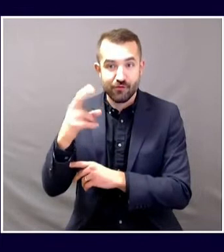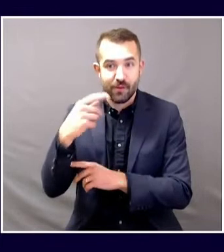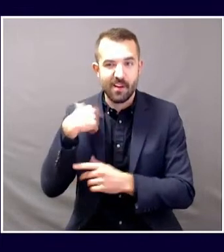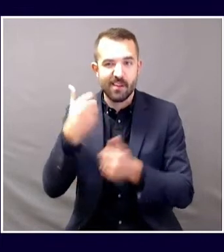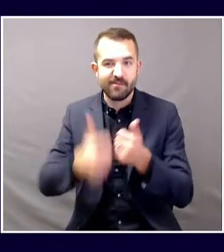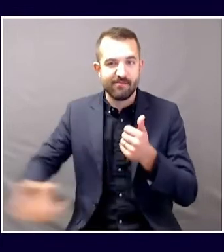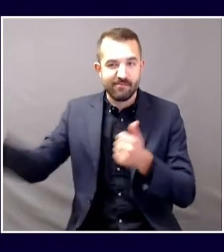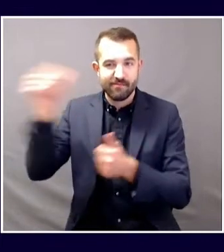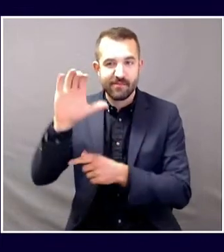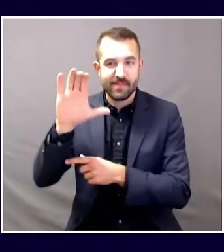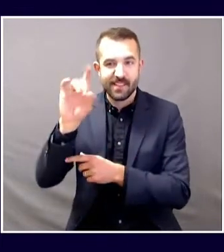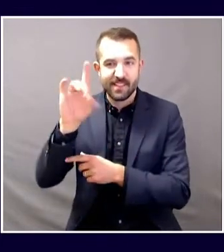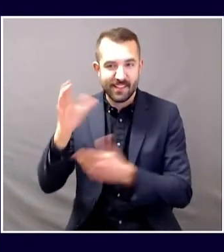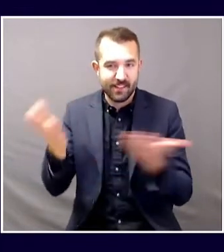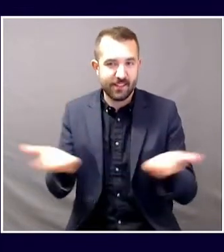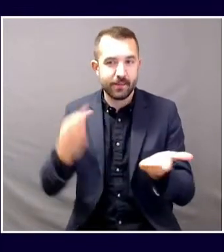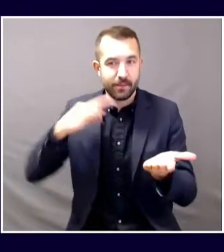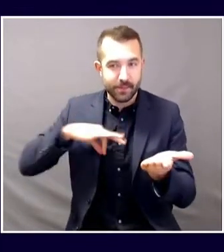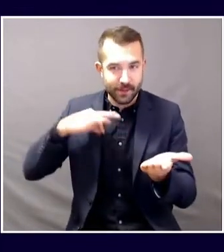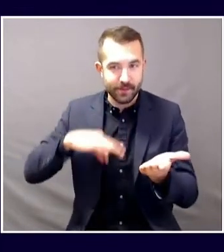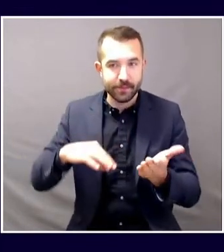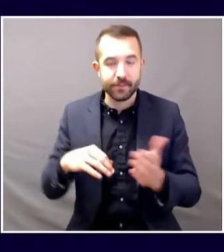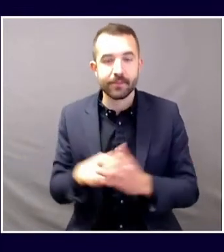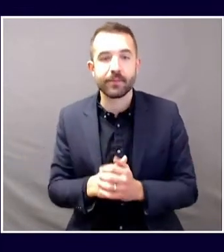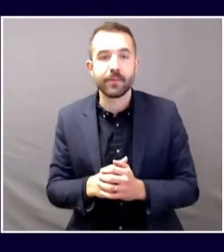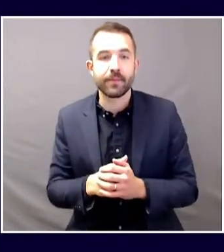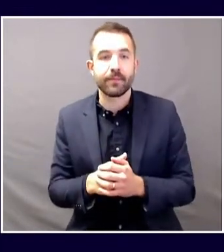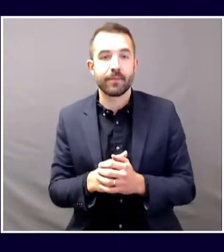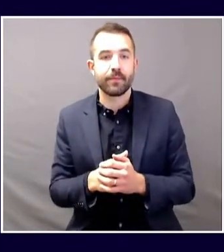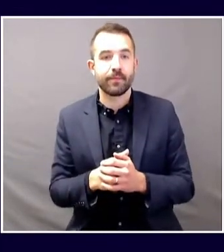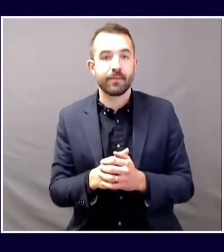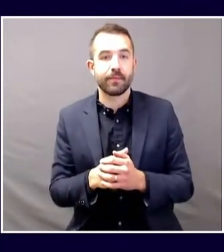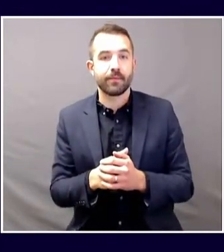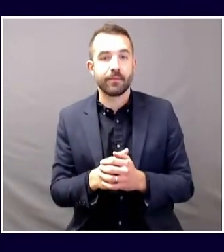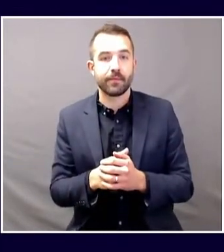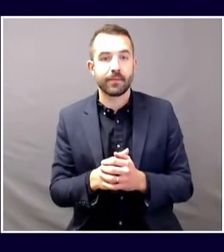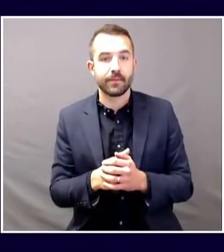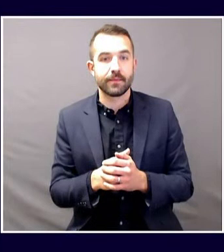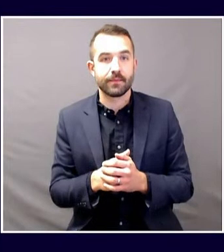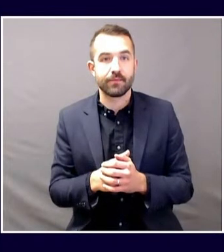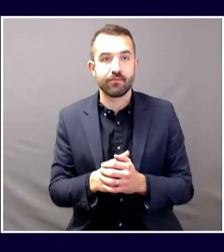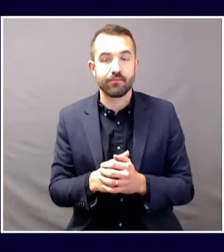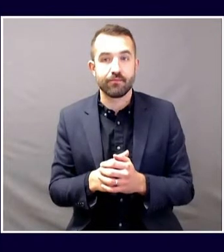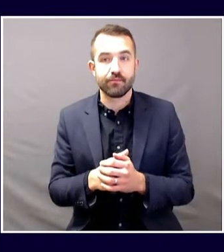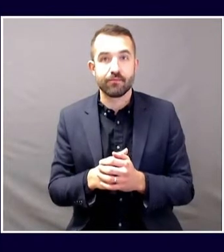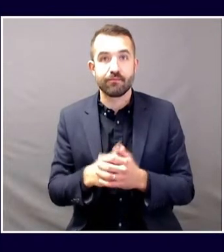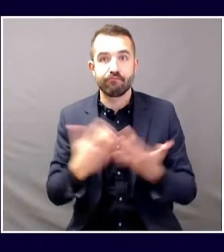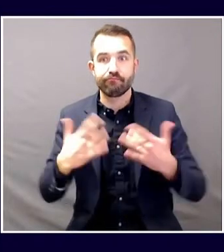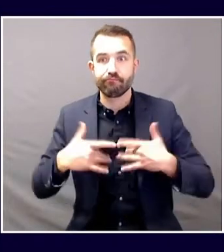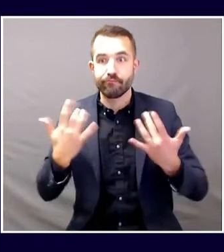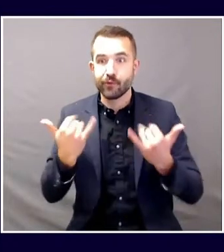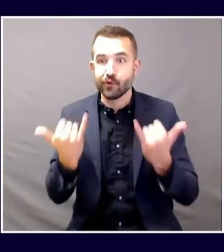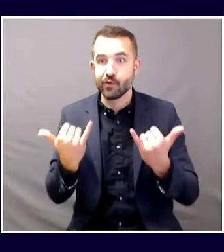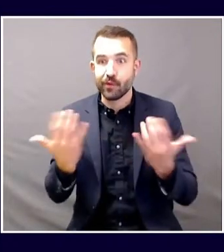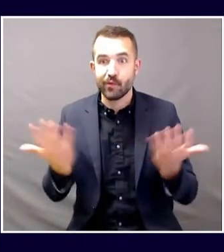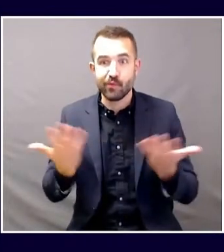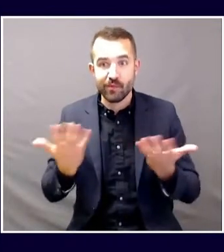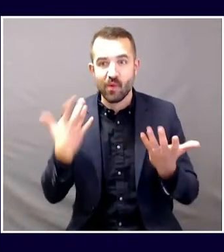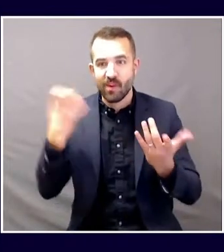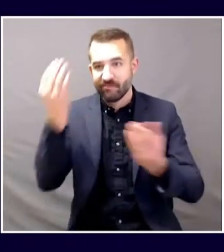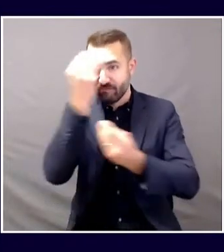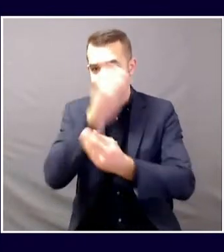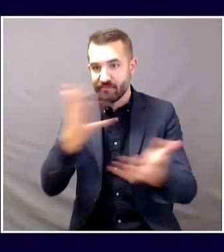Director of the State of Maine's Center for Disease Control and Prevention. I'm delighted to be able to join everyone this afternoon to provide an